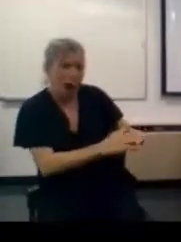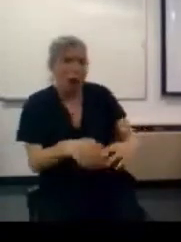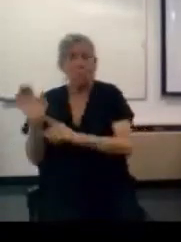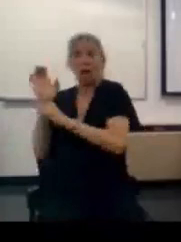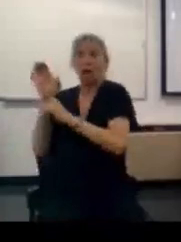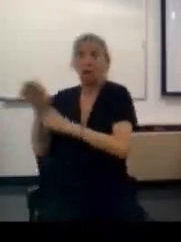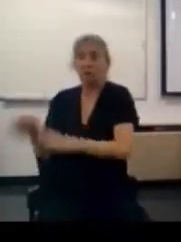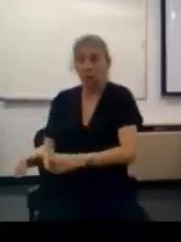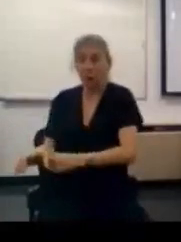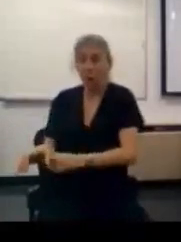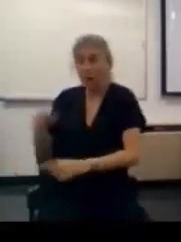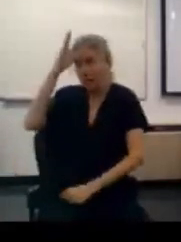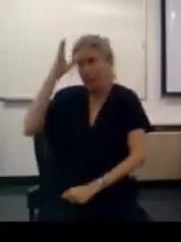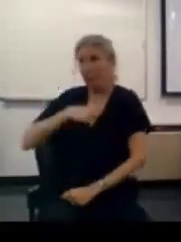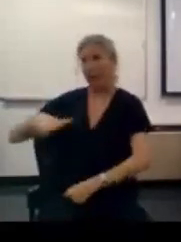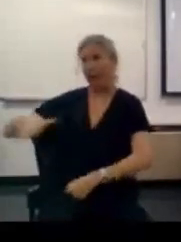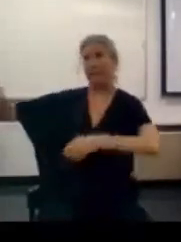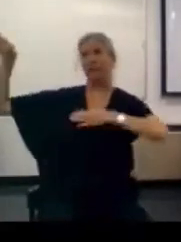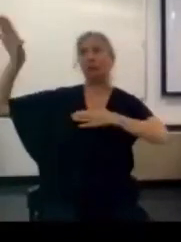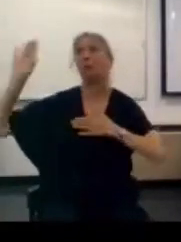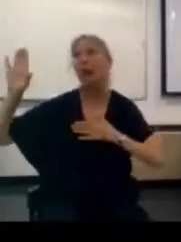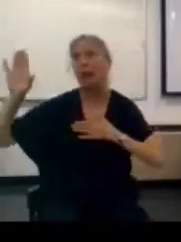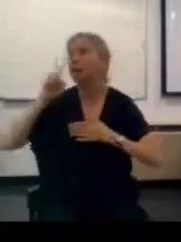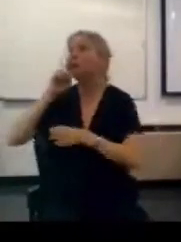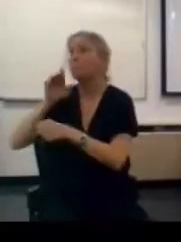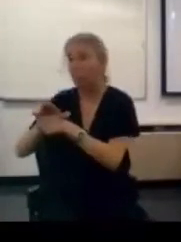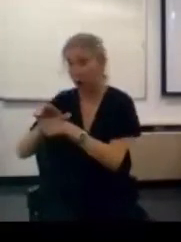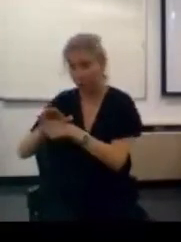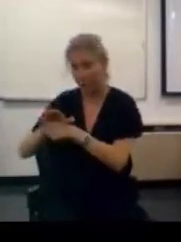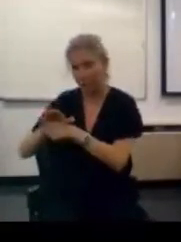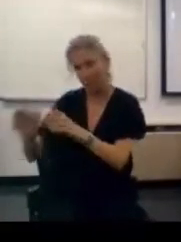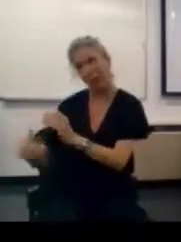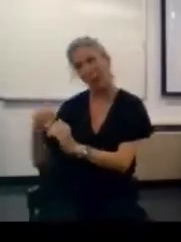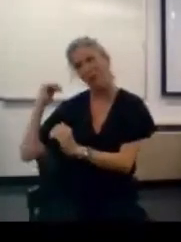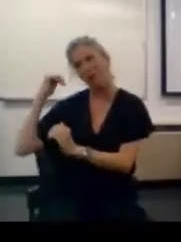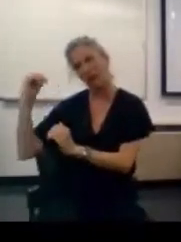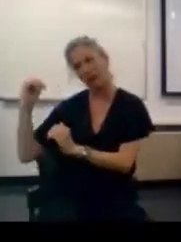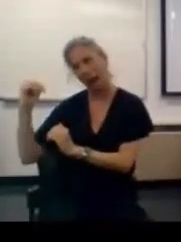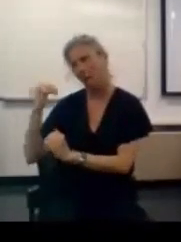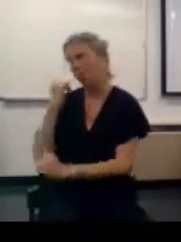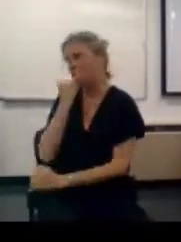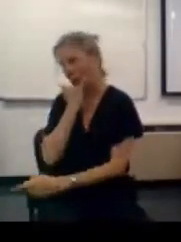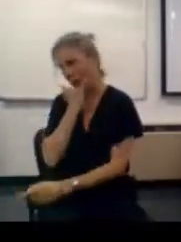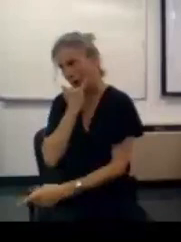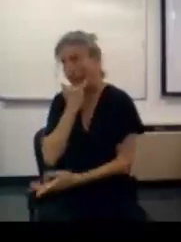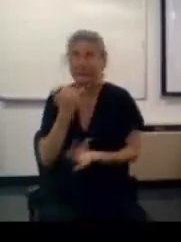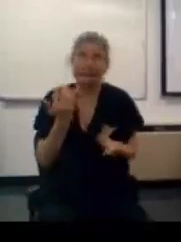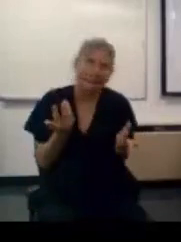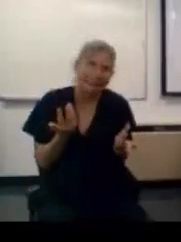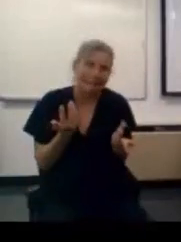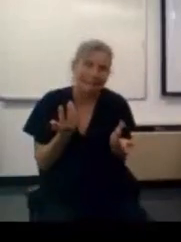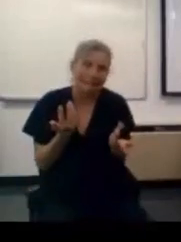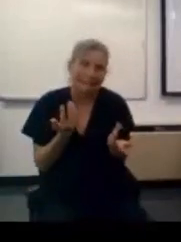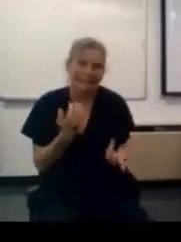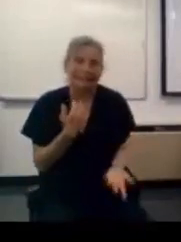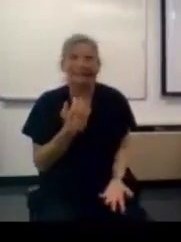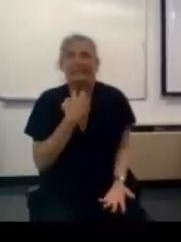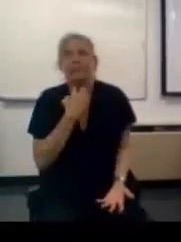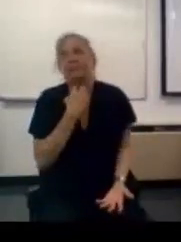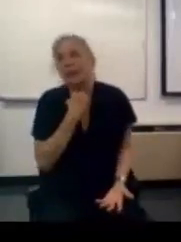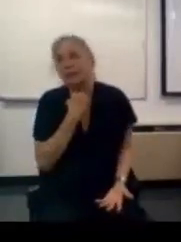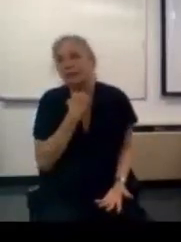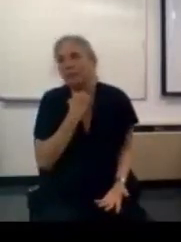okay until the part where you told me you made the call. I swear. He goes, that's just over the top and that's just wrong.